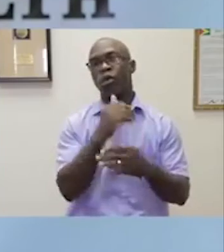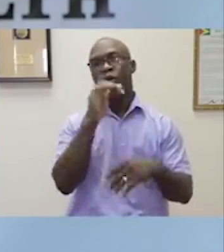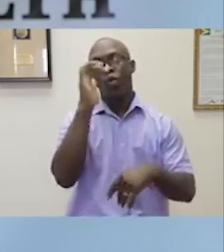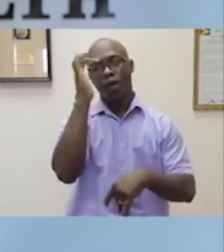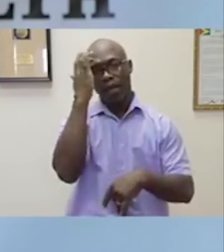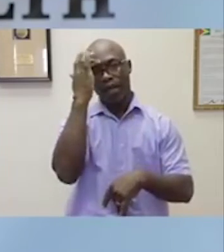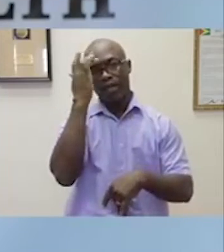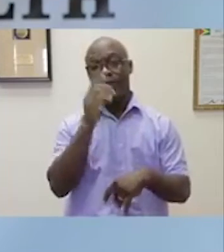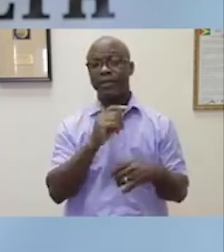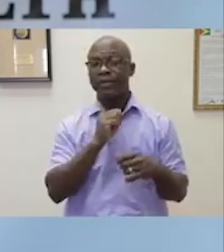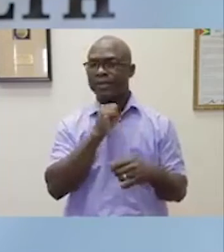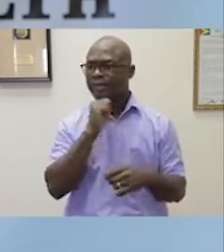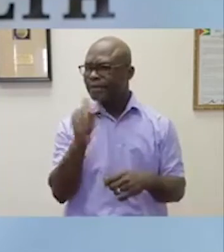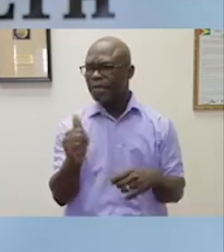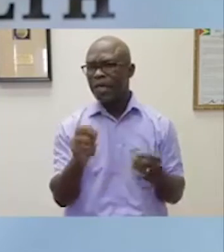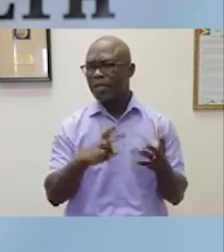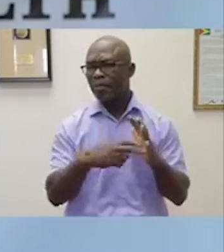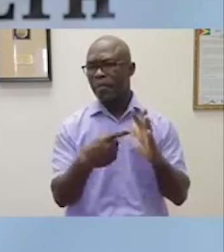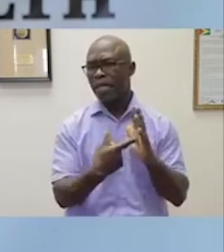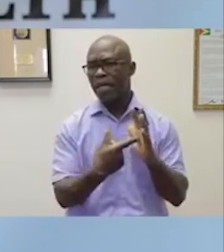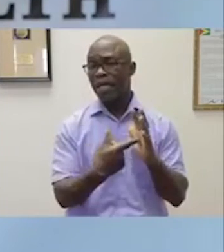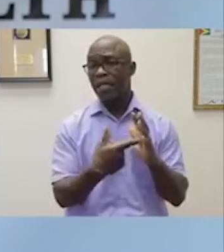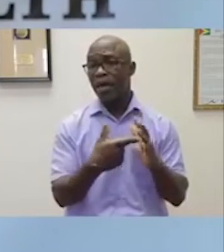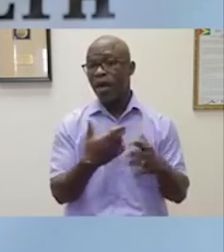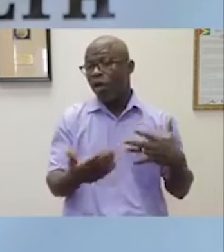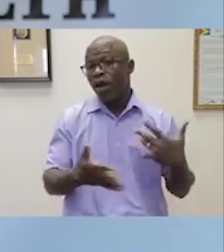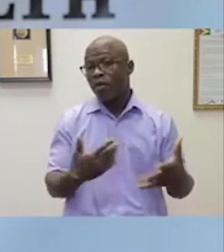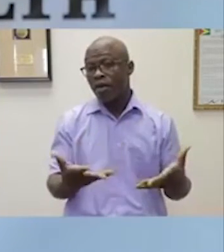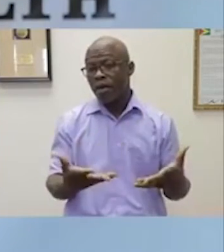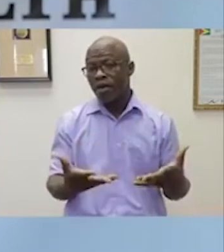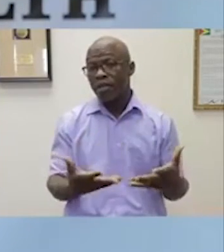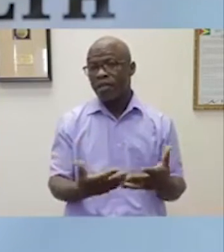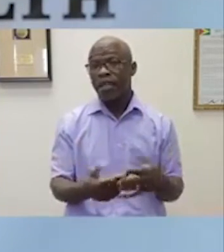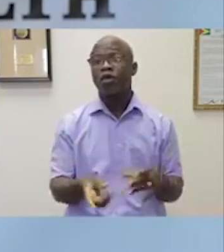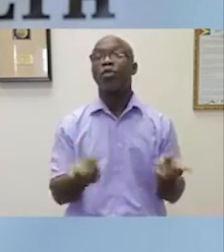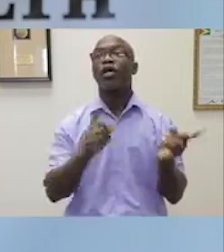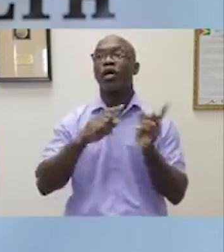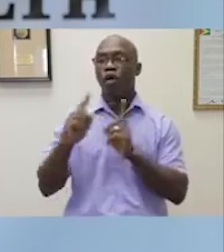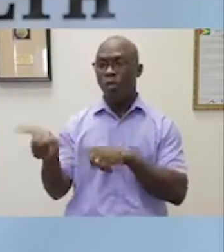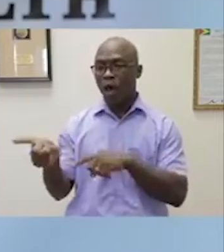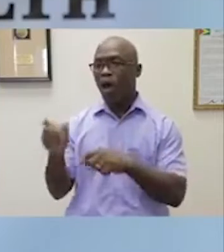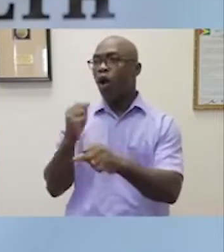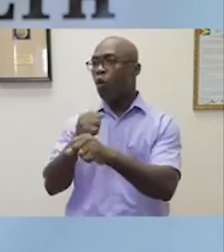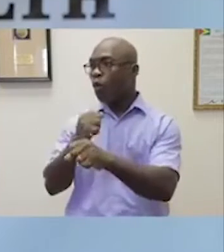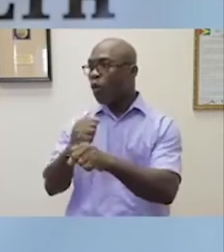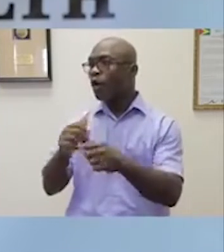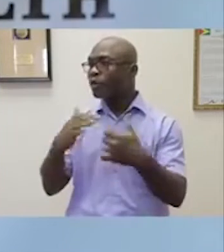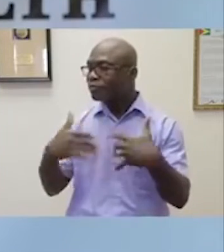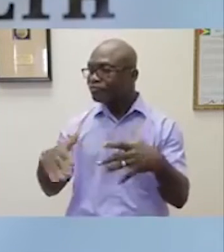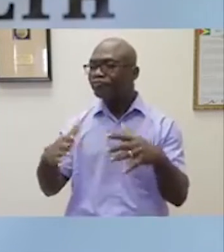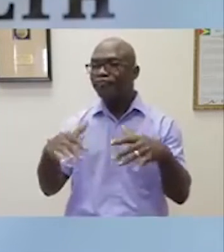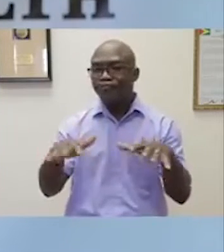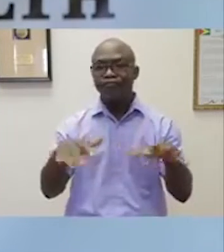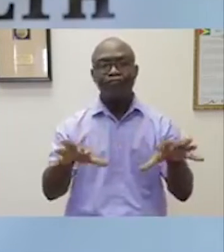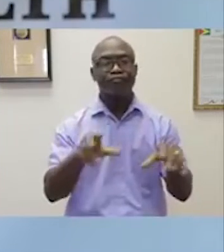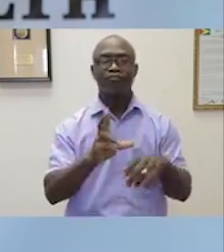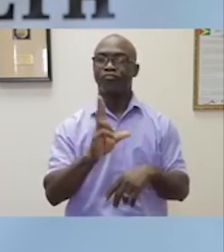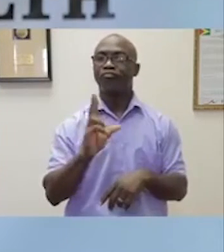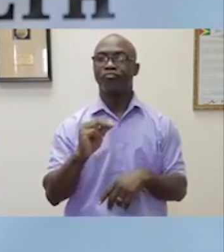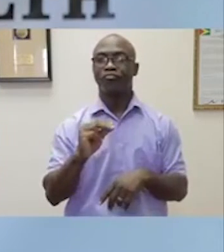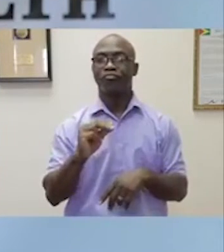This does not mean, however, that we can return to business as usual. In